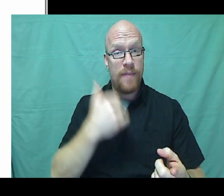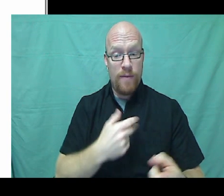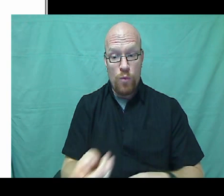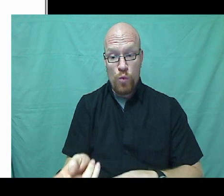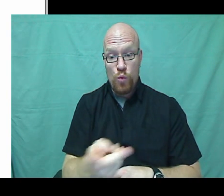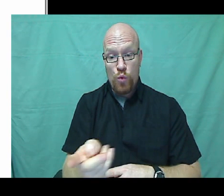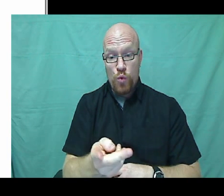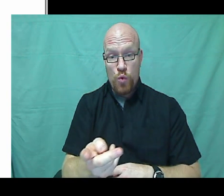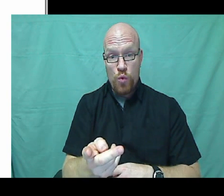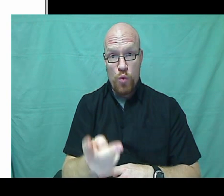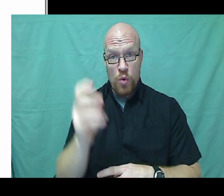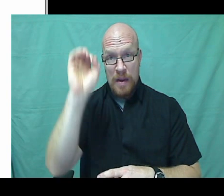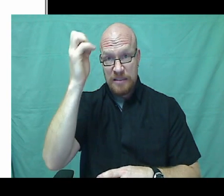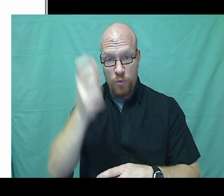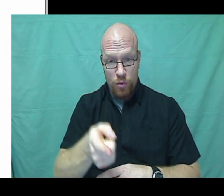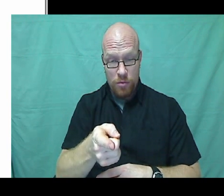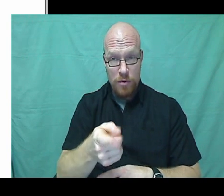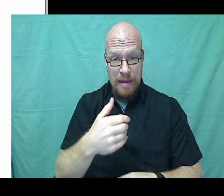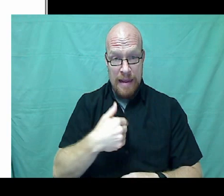If we have two